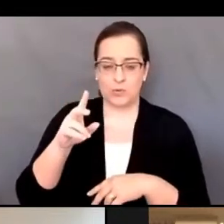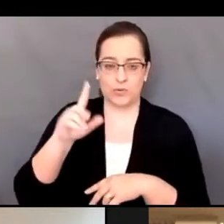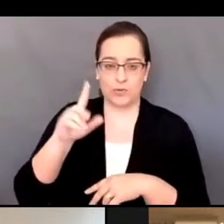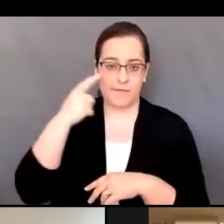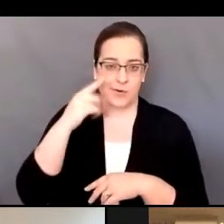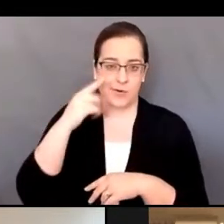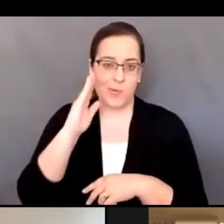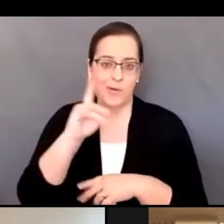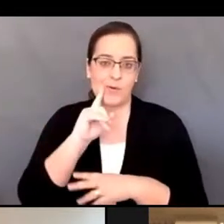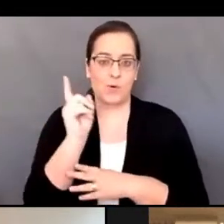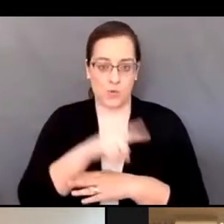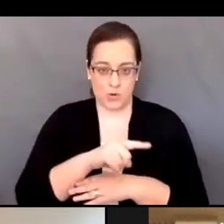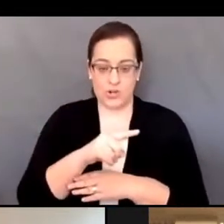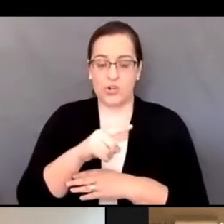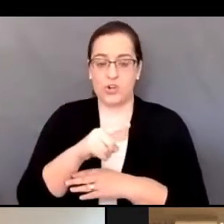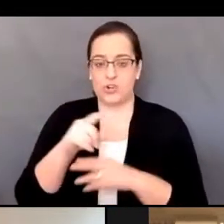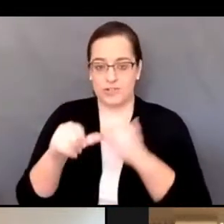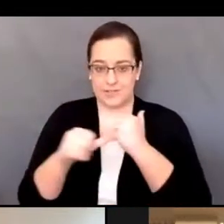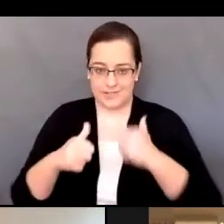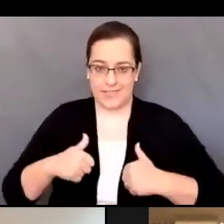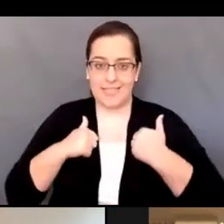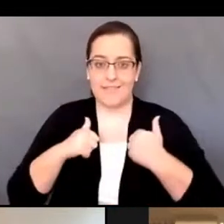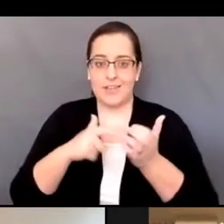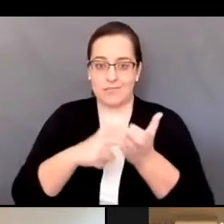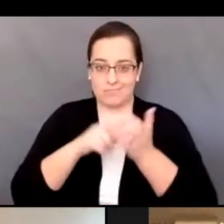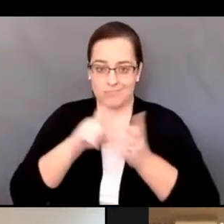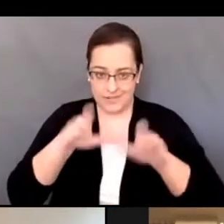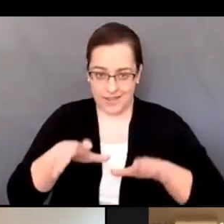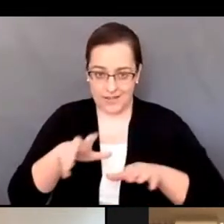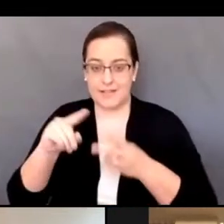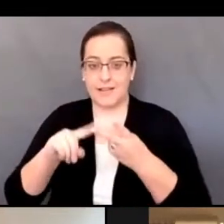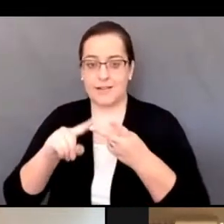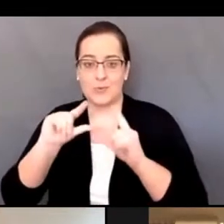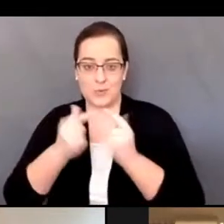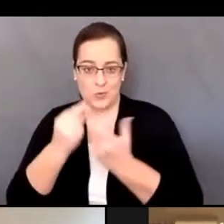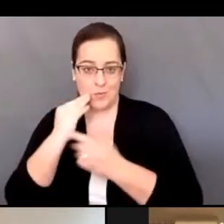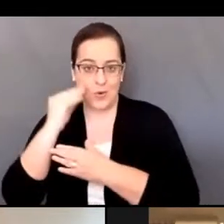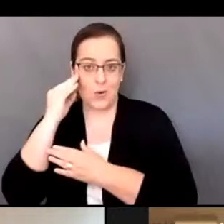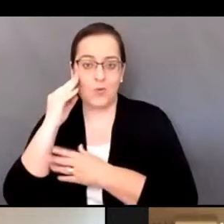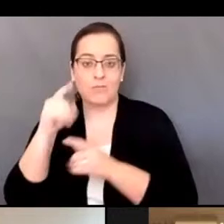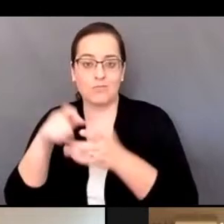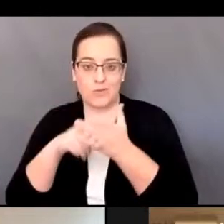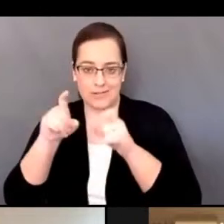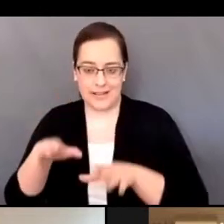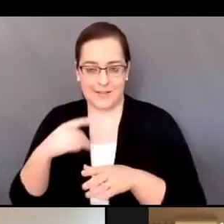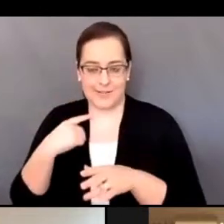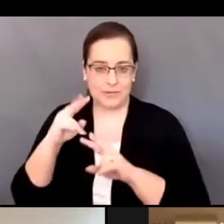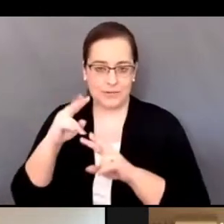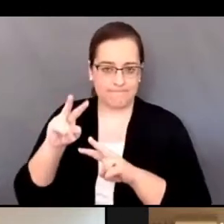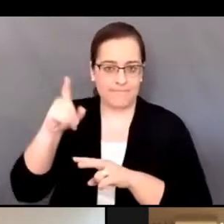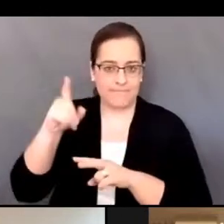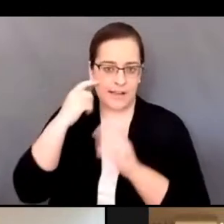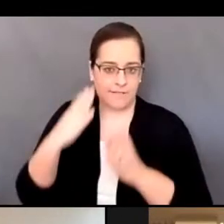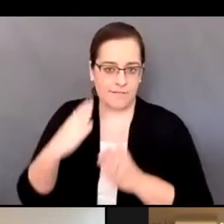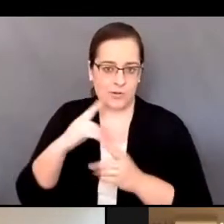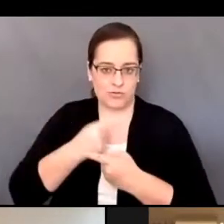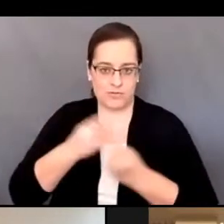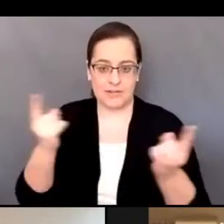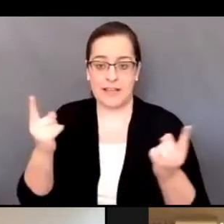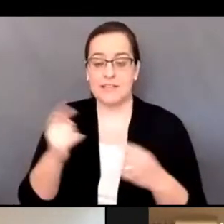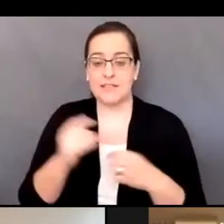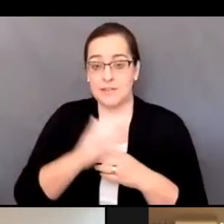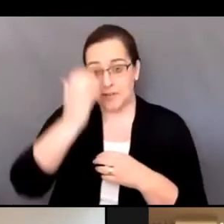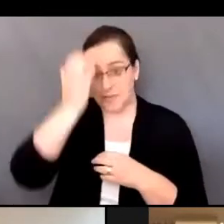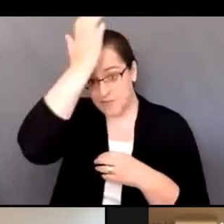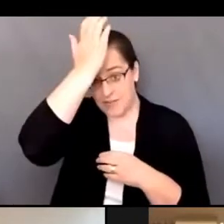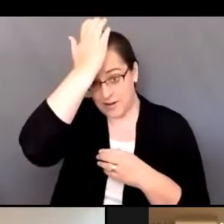facilities and group homes to follow. Our fire department and public health department have been proactive and have been